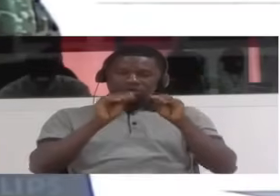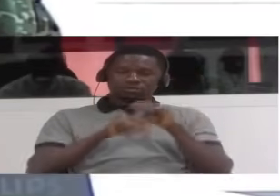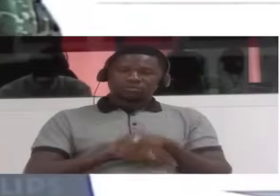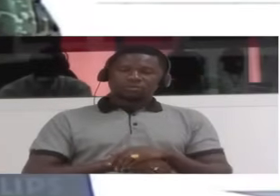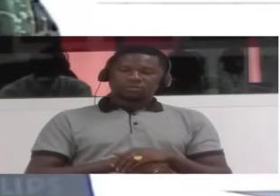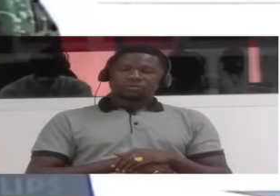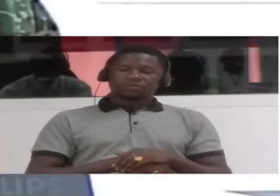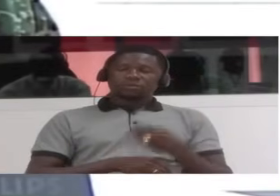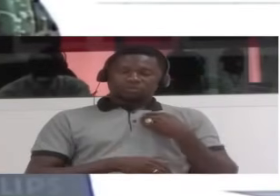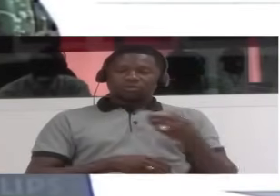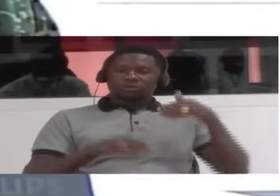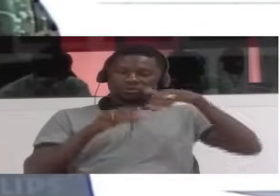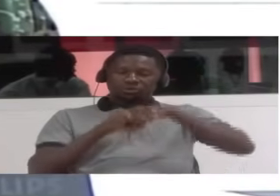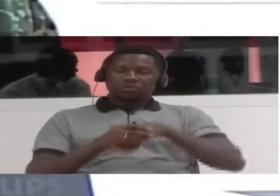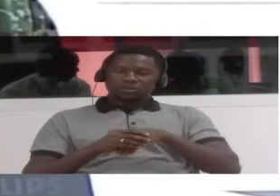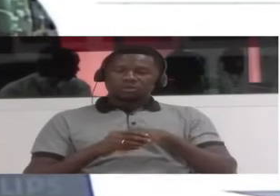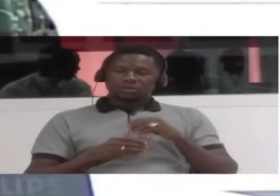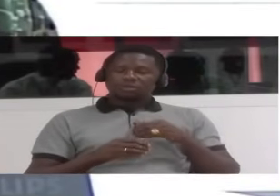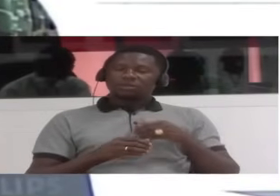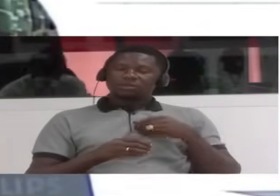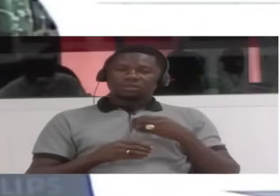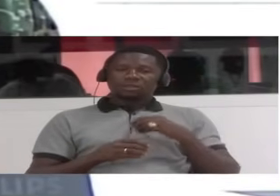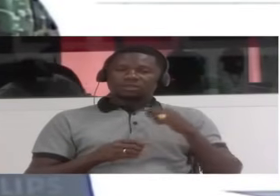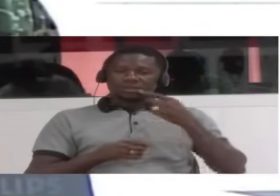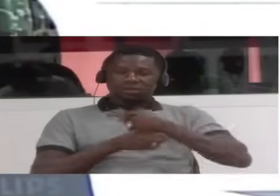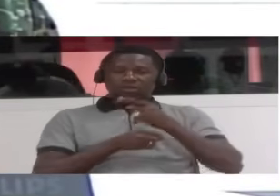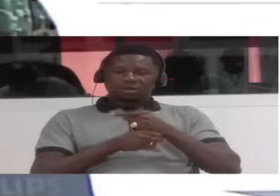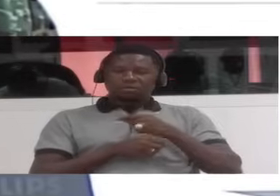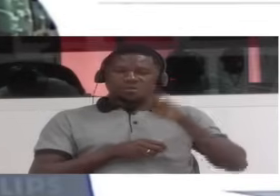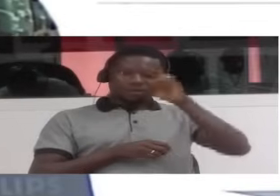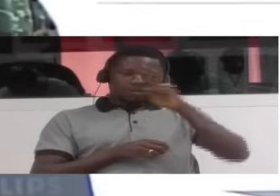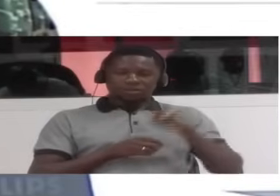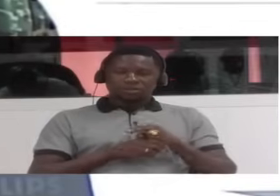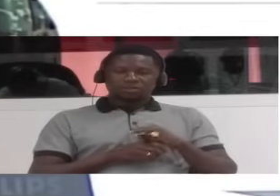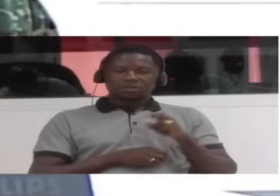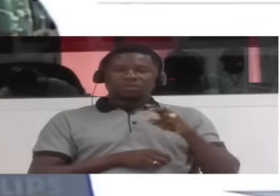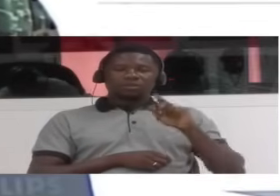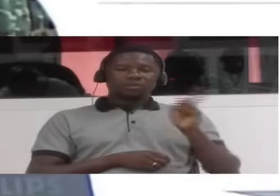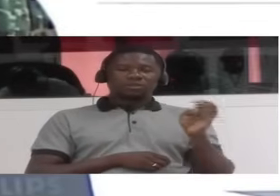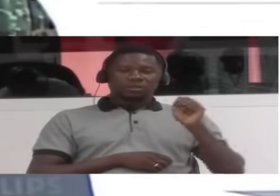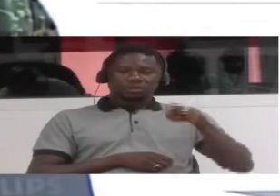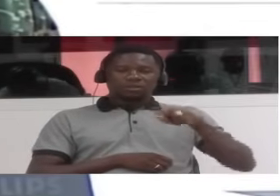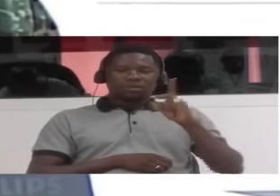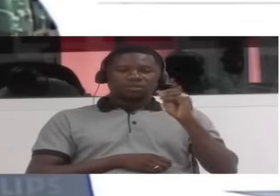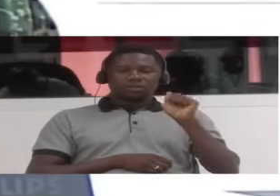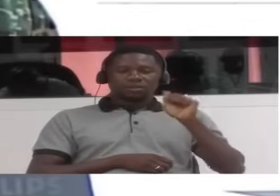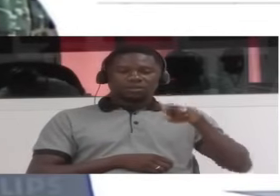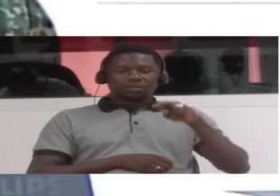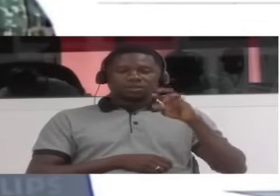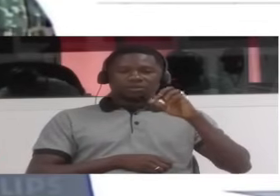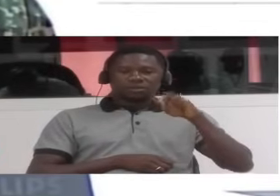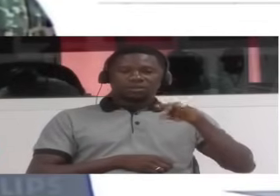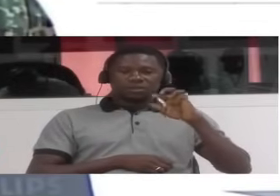I joined the then Gambian National Gendarmerie, which was amalgamated with the police, called the